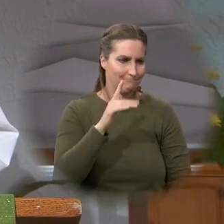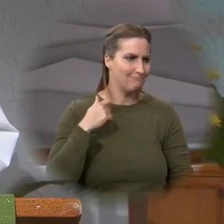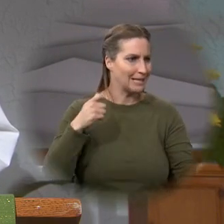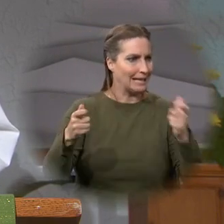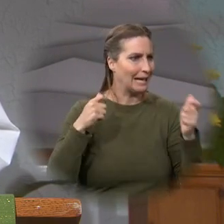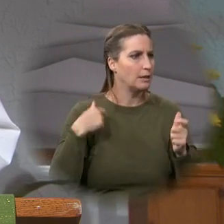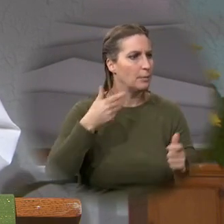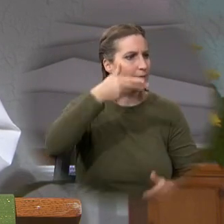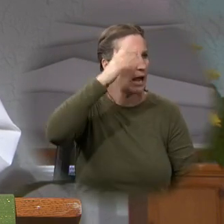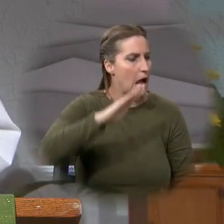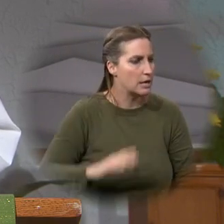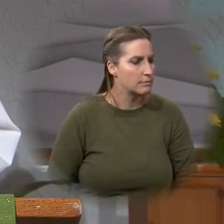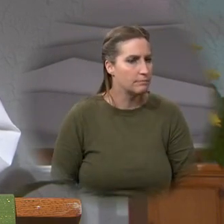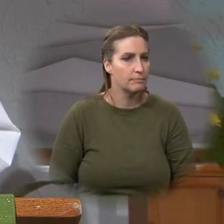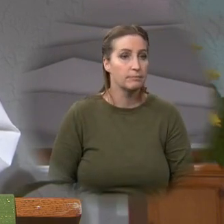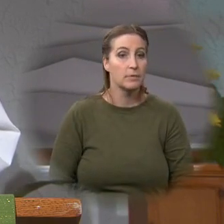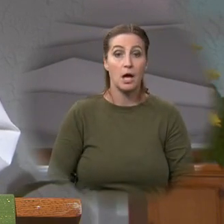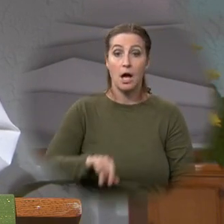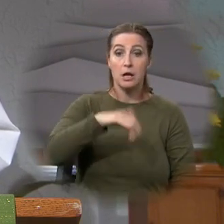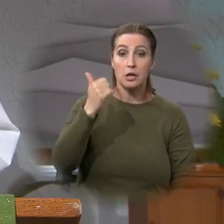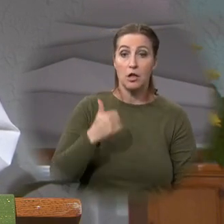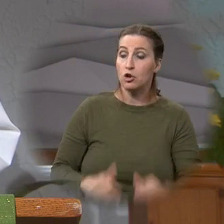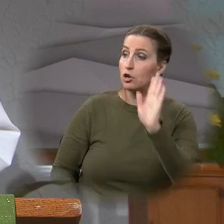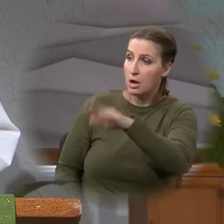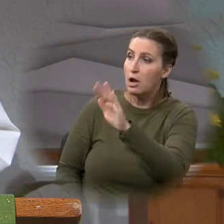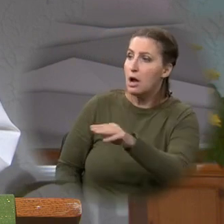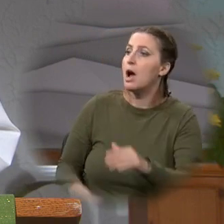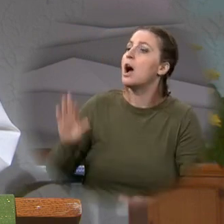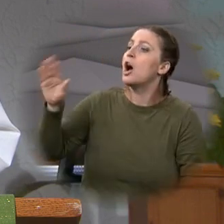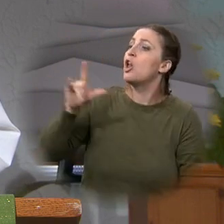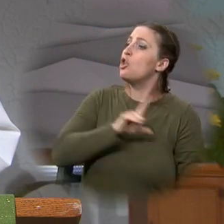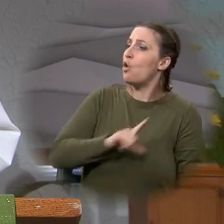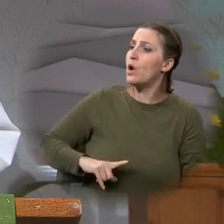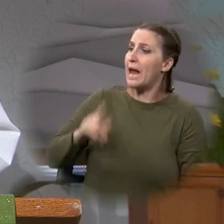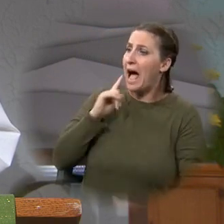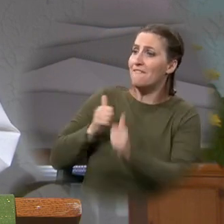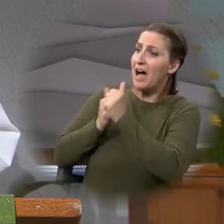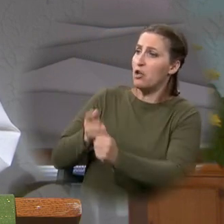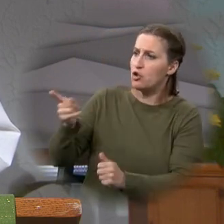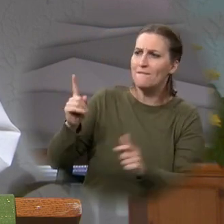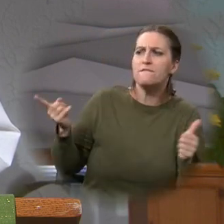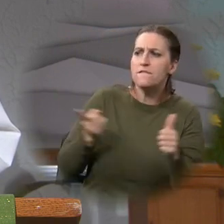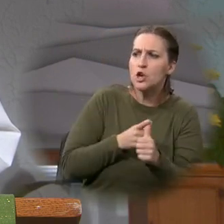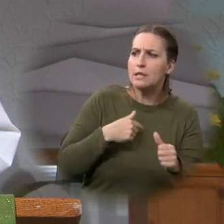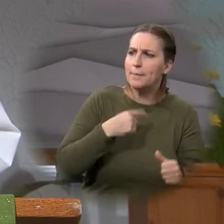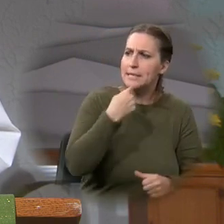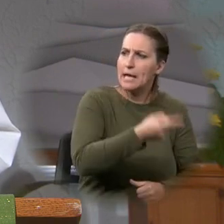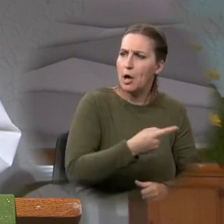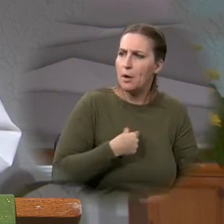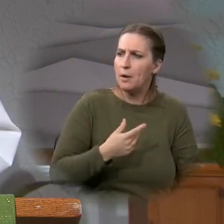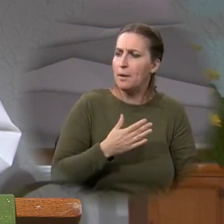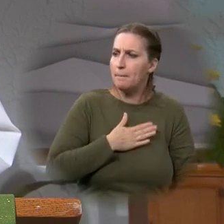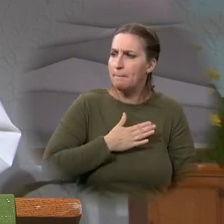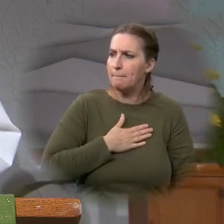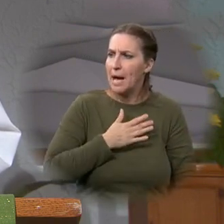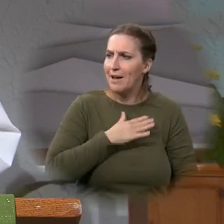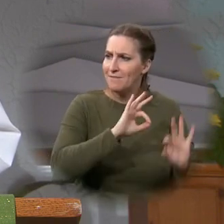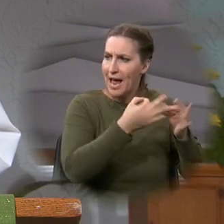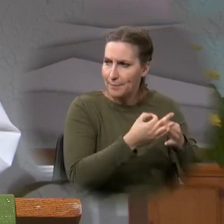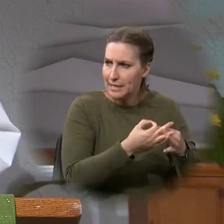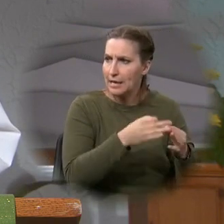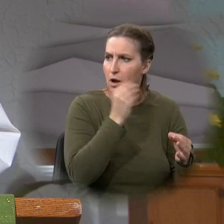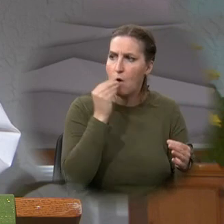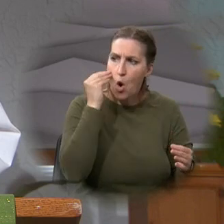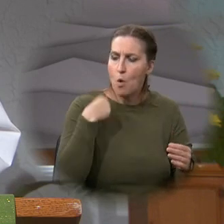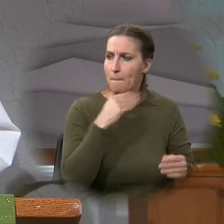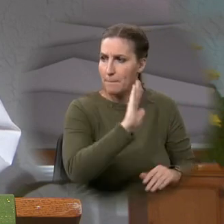God." And another said, "I will follow you, Lord, but first let me say farewell to my family